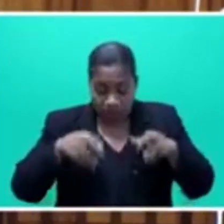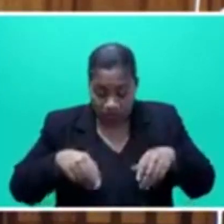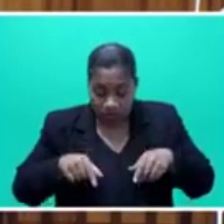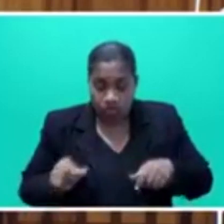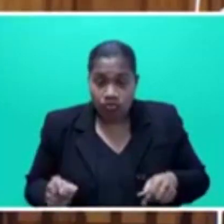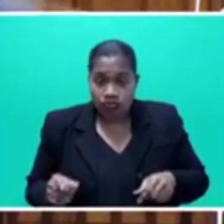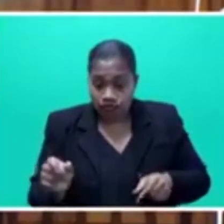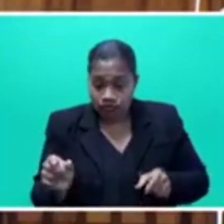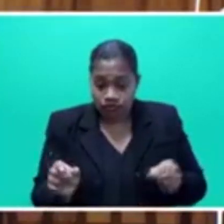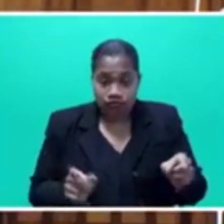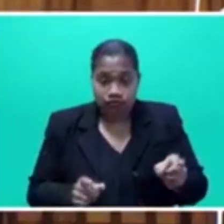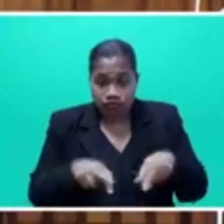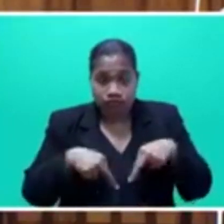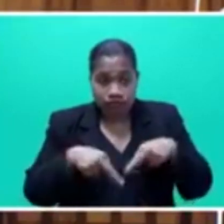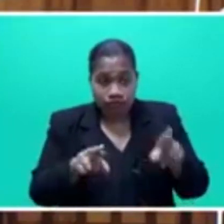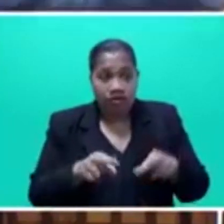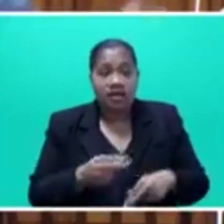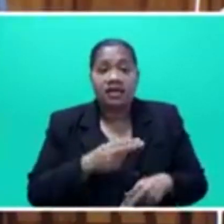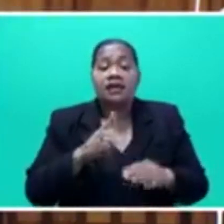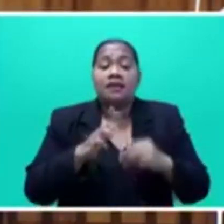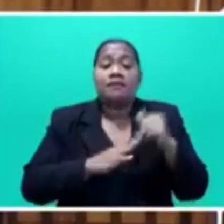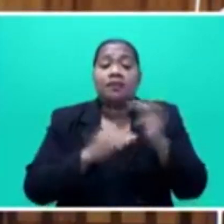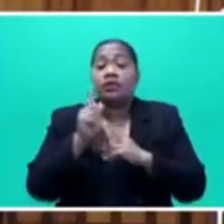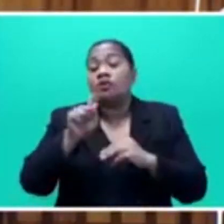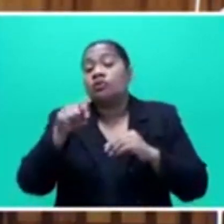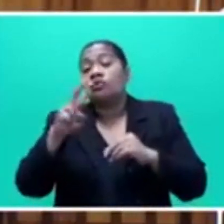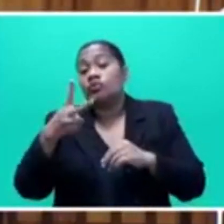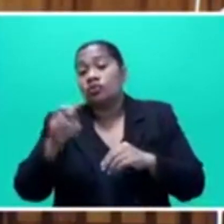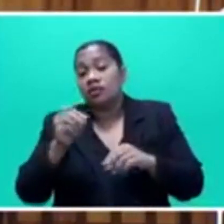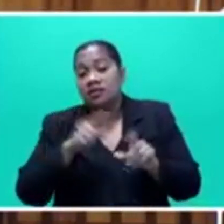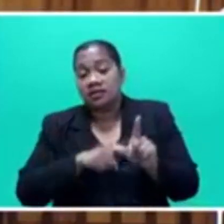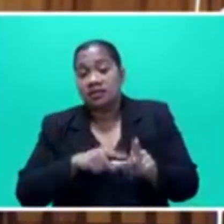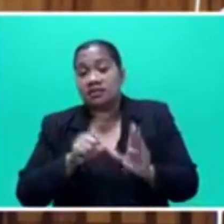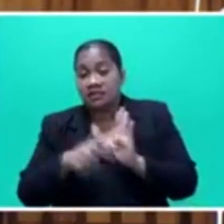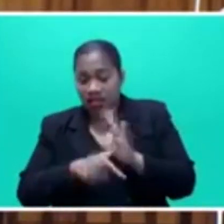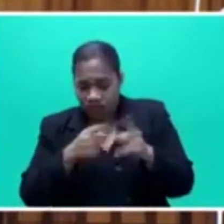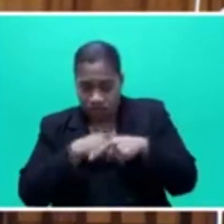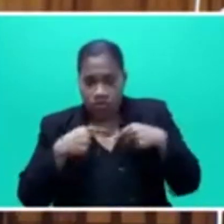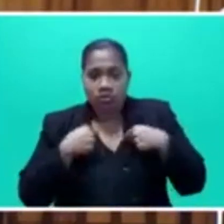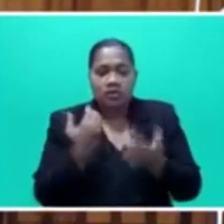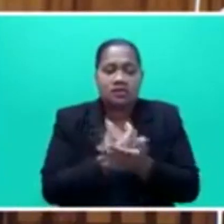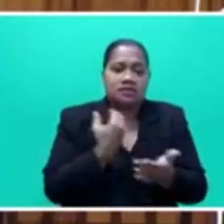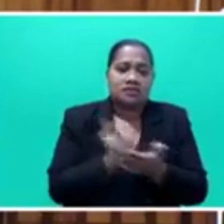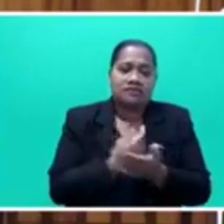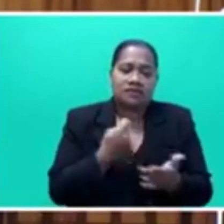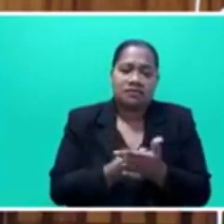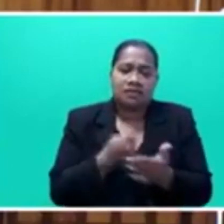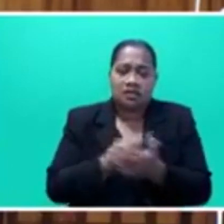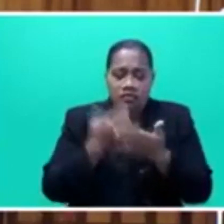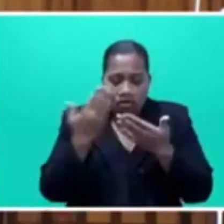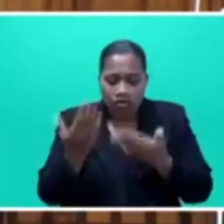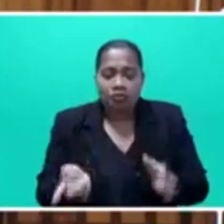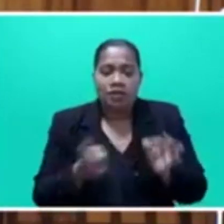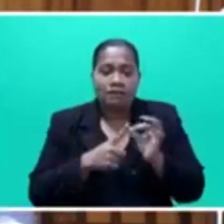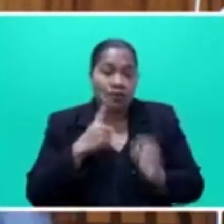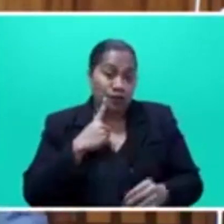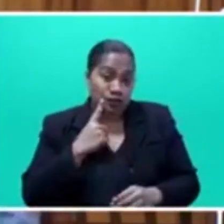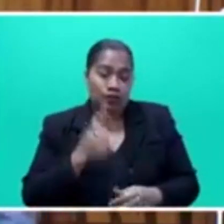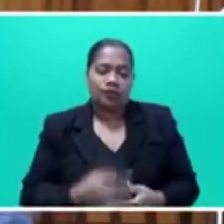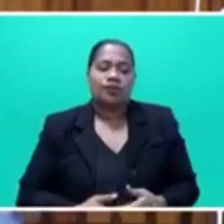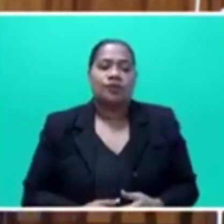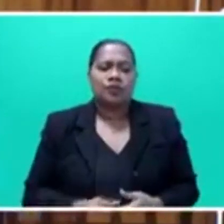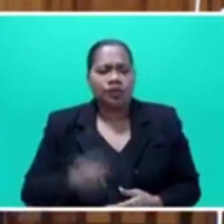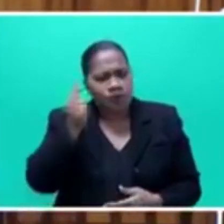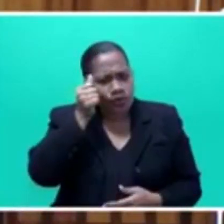cost far less than building in 20 years' time, we are saving money. Honorable P.O.T. Kundundua, you know this. Mr. Speaker,